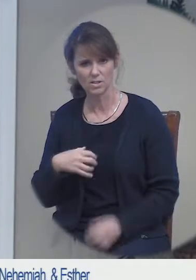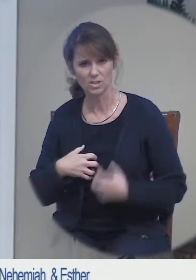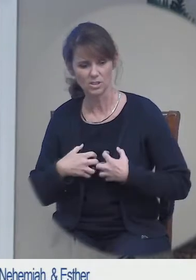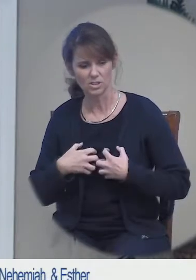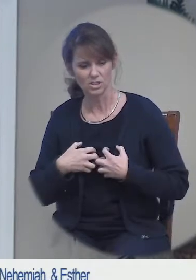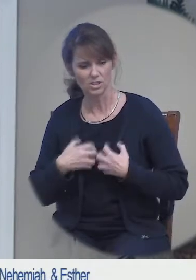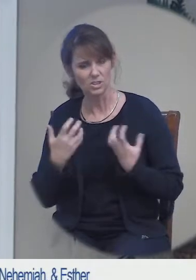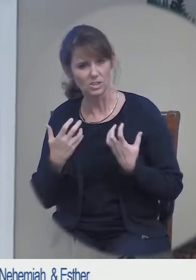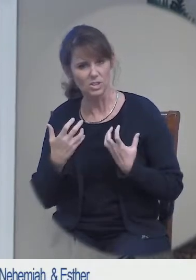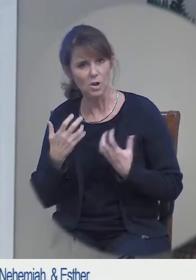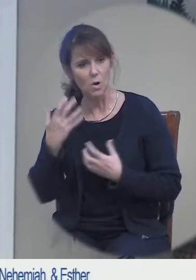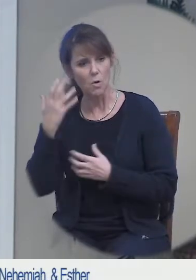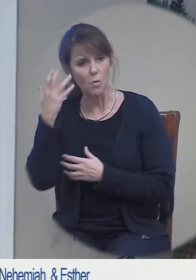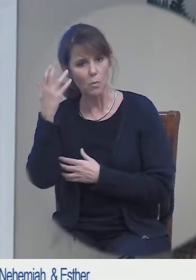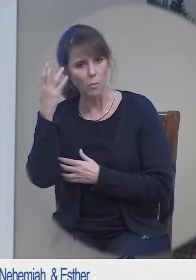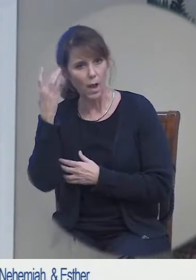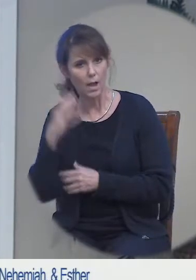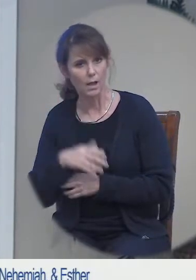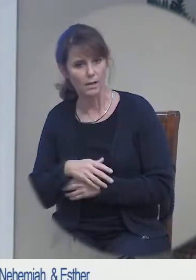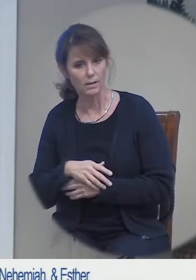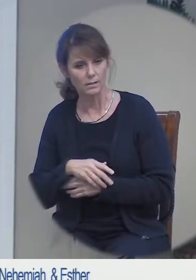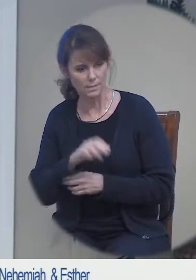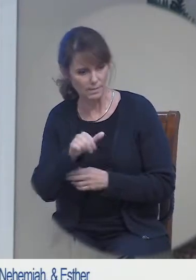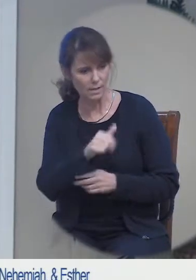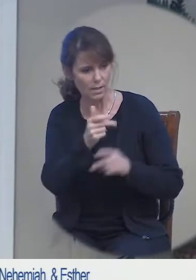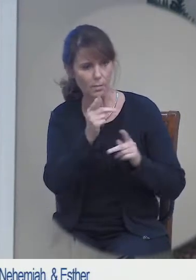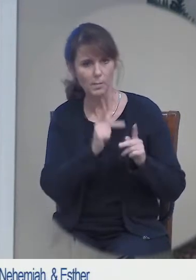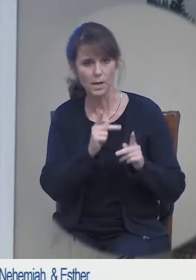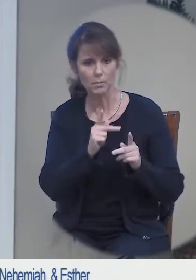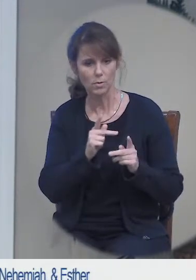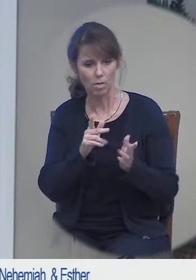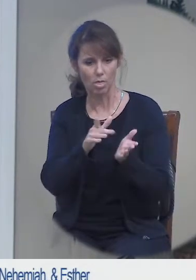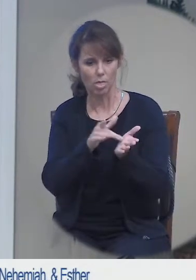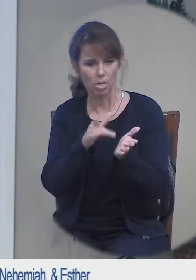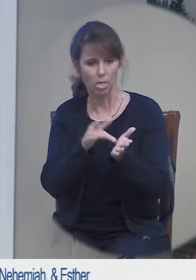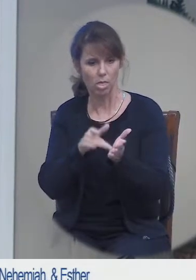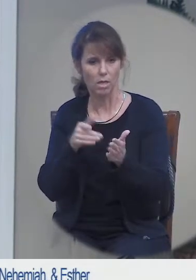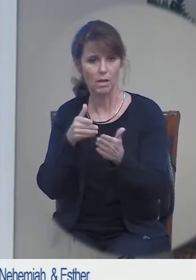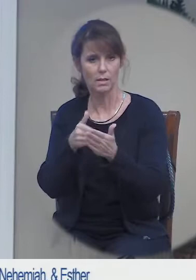God are being taken advantage of by others.